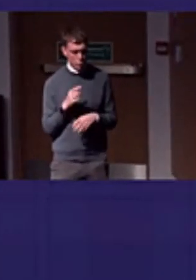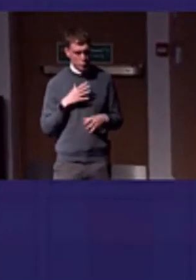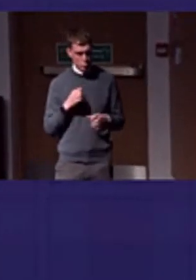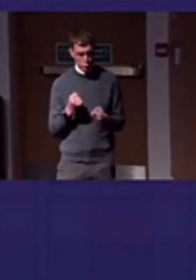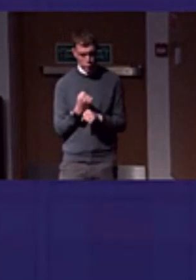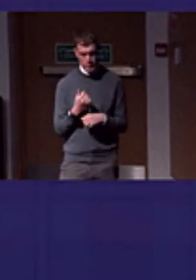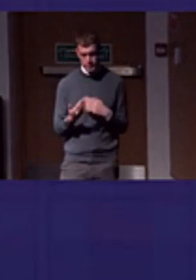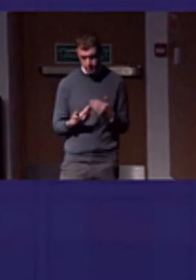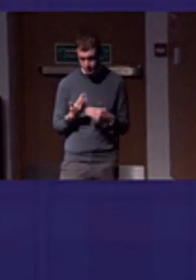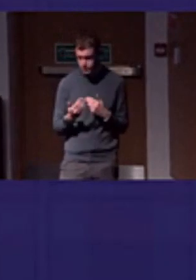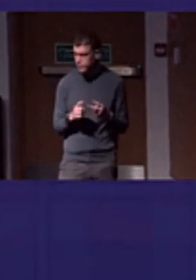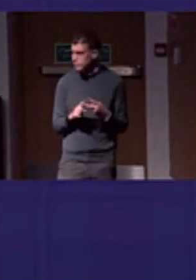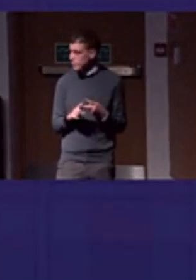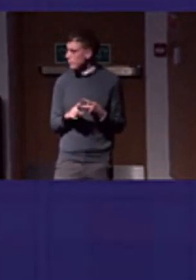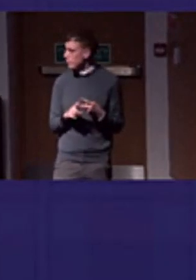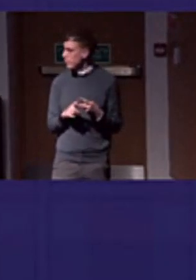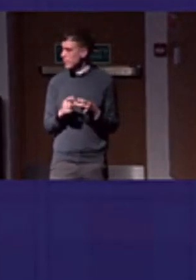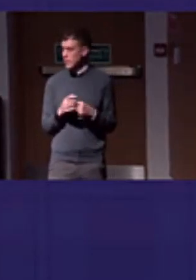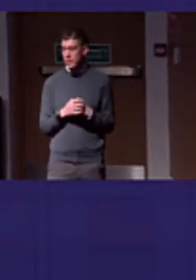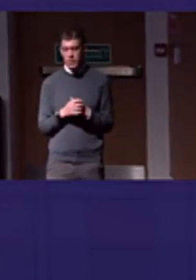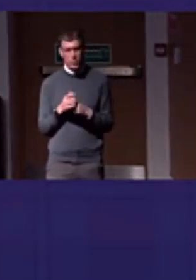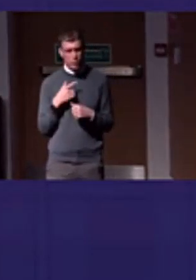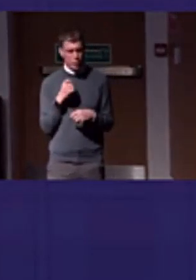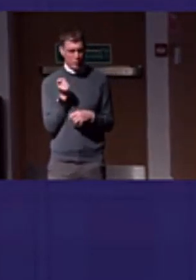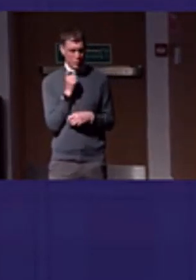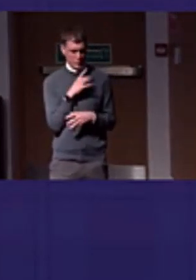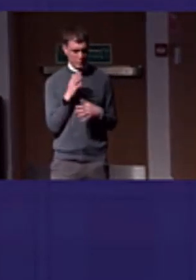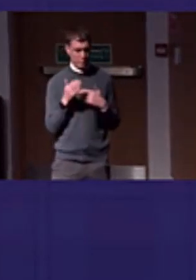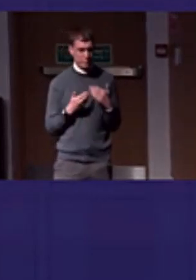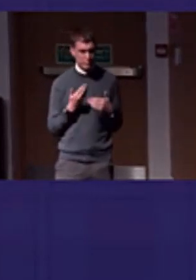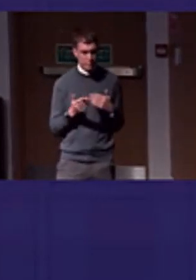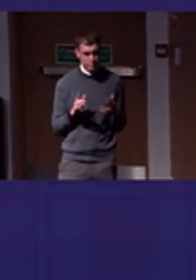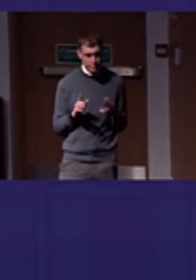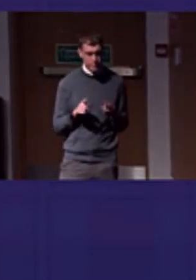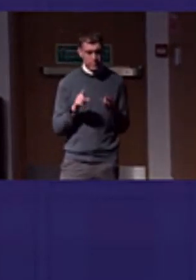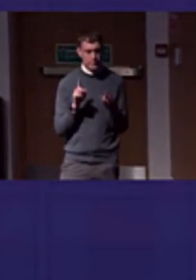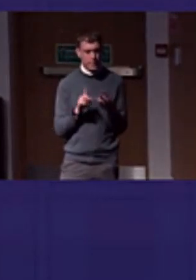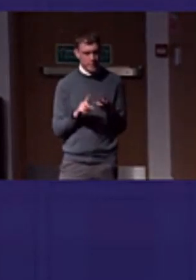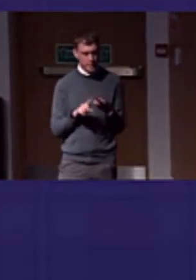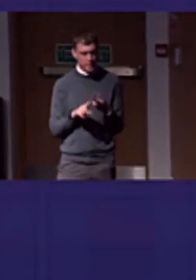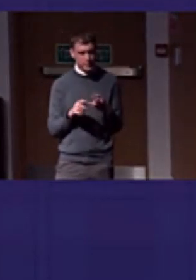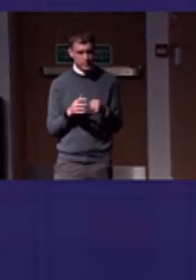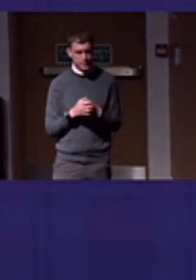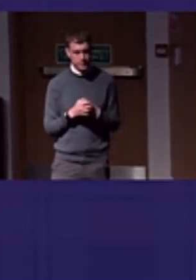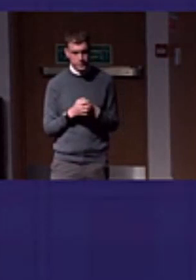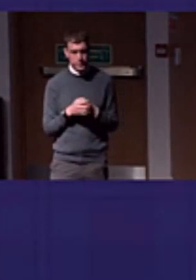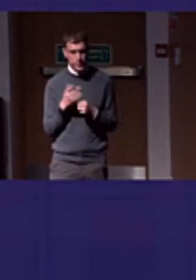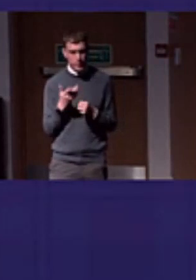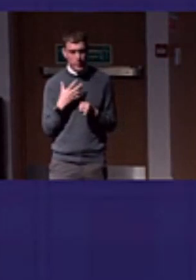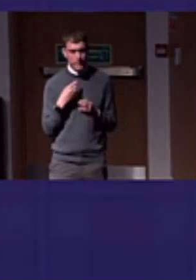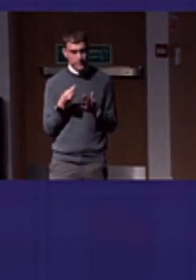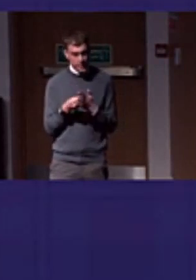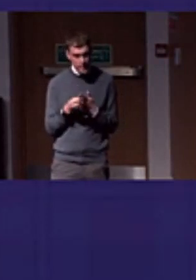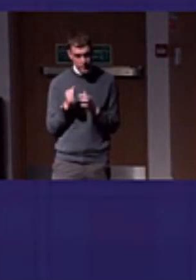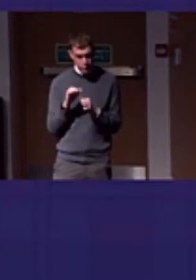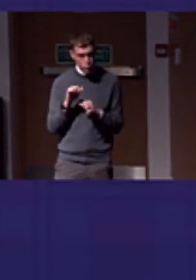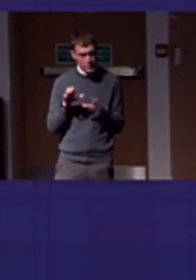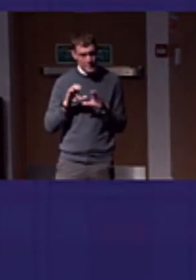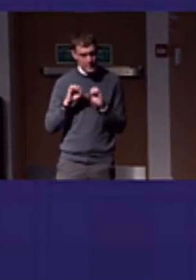one thing I get. Like, what is crossing the line, Donna? Like, I don't want to be weird. 3, personal mental health plans for you and your